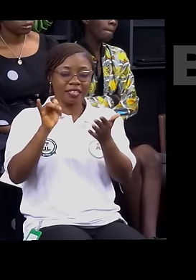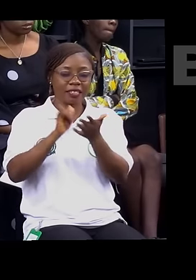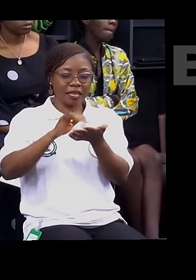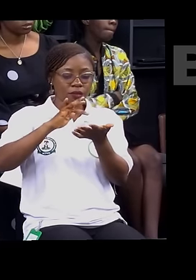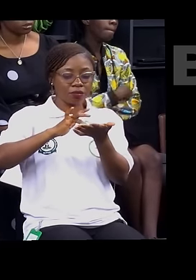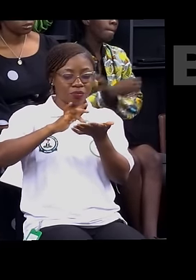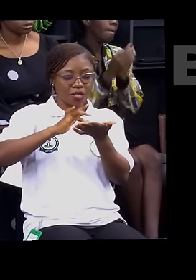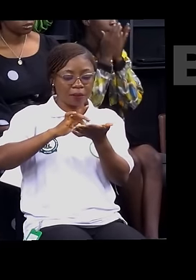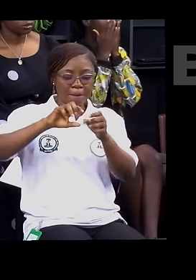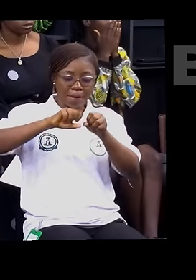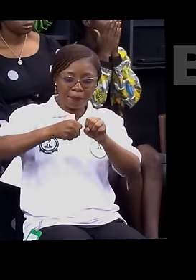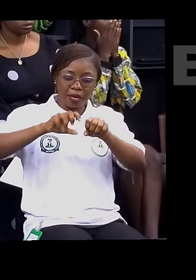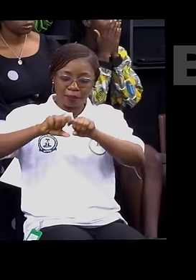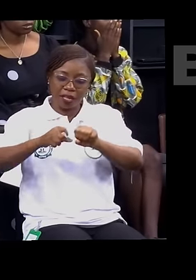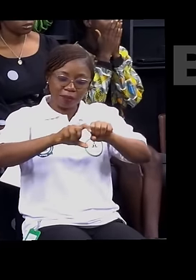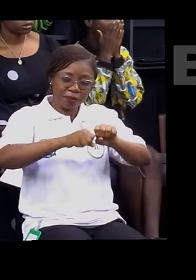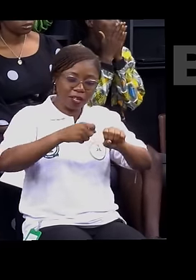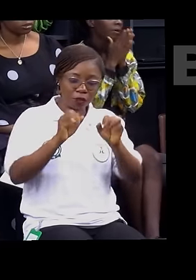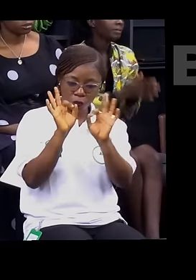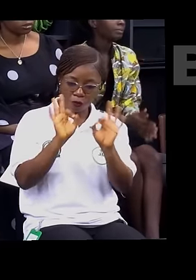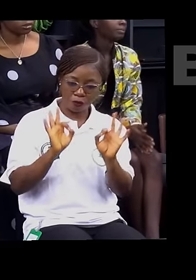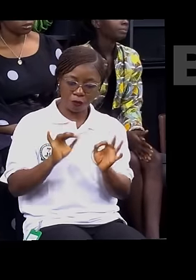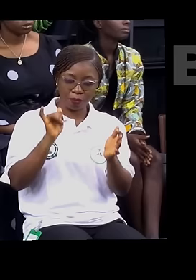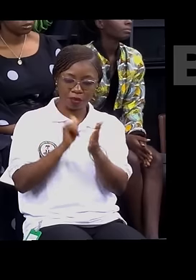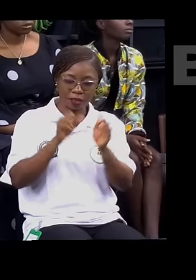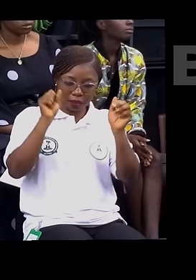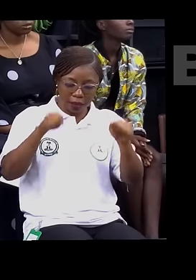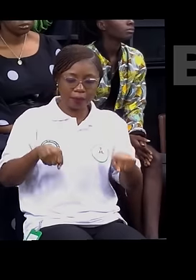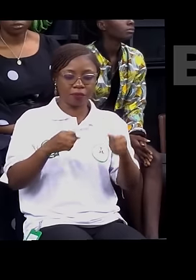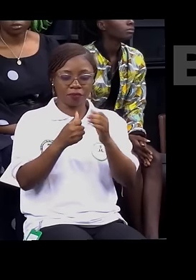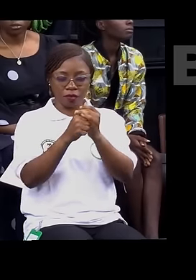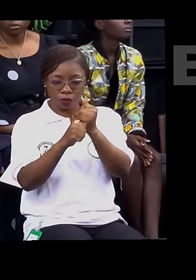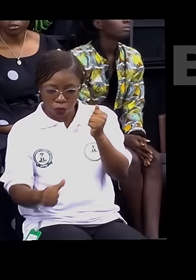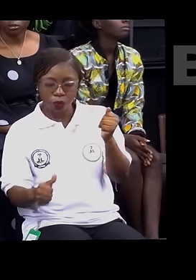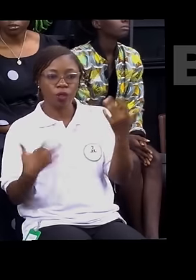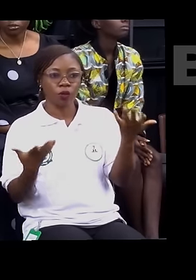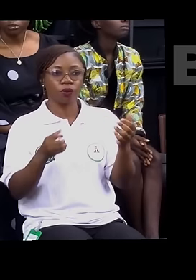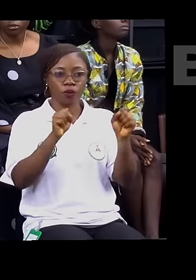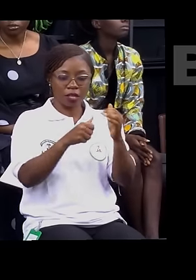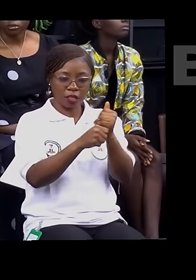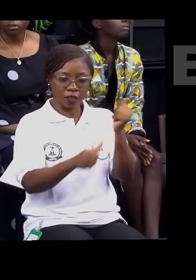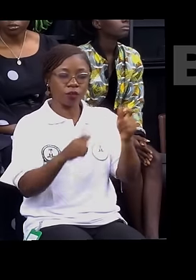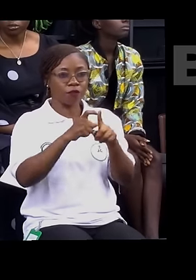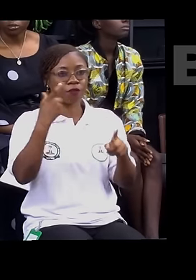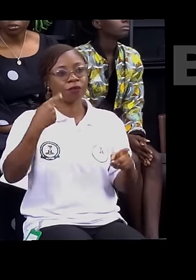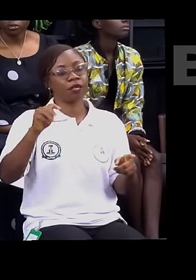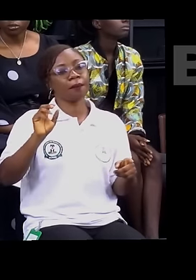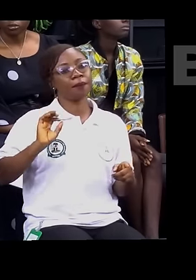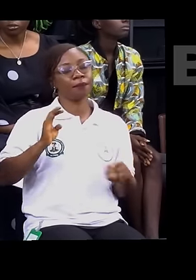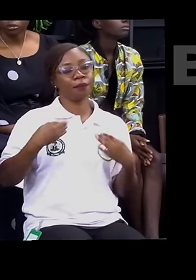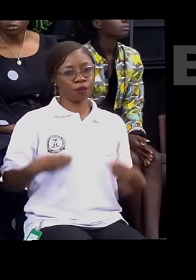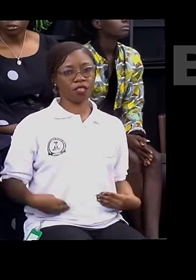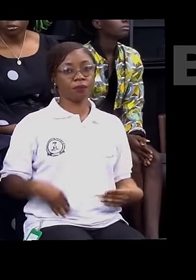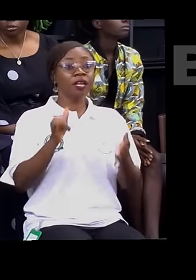break it down into a form that can be excreted, and then to excrete it from the body. That's